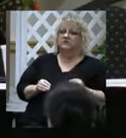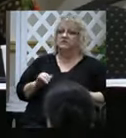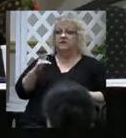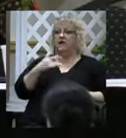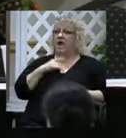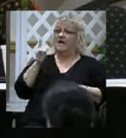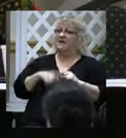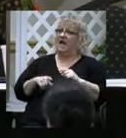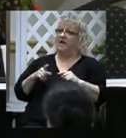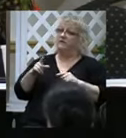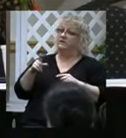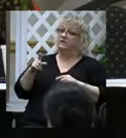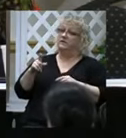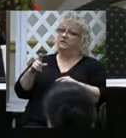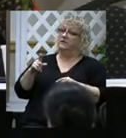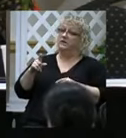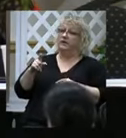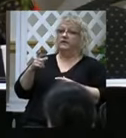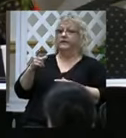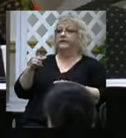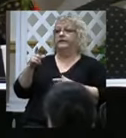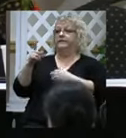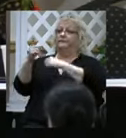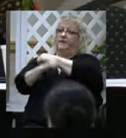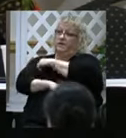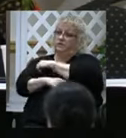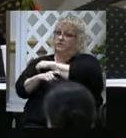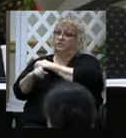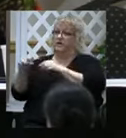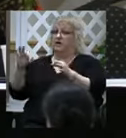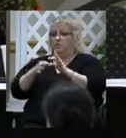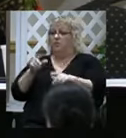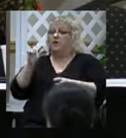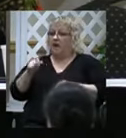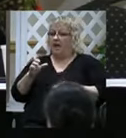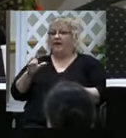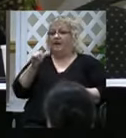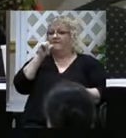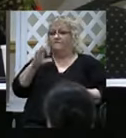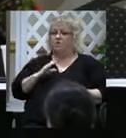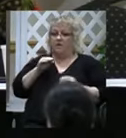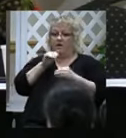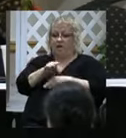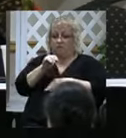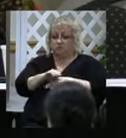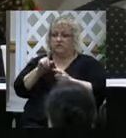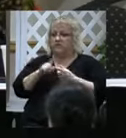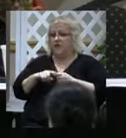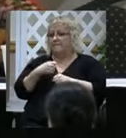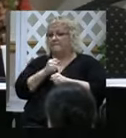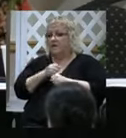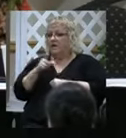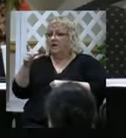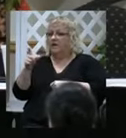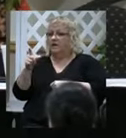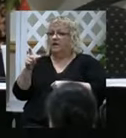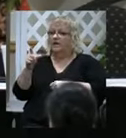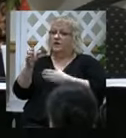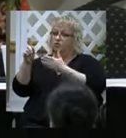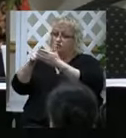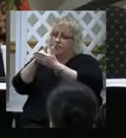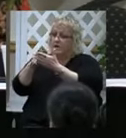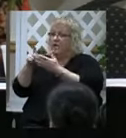can't sanction interpreters, we can certainly do a lot of informal counseling. We can try to redirect and correct